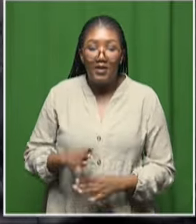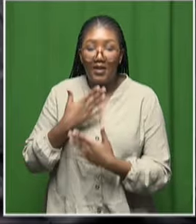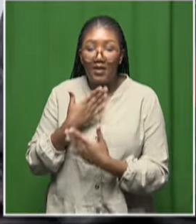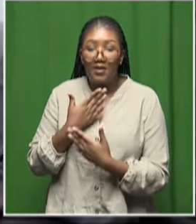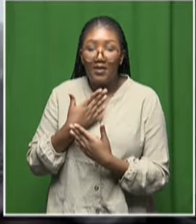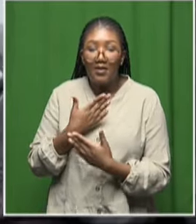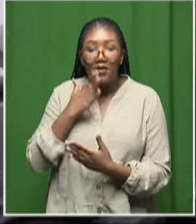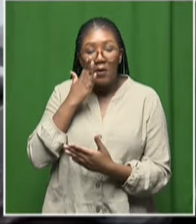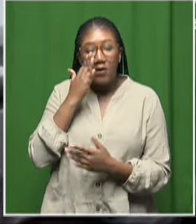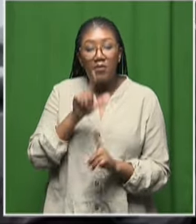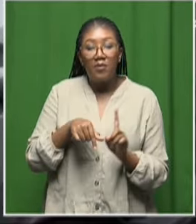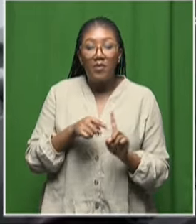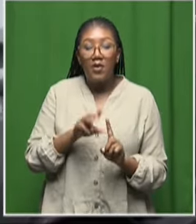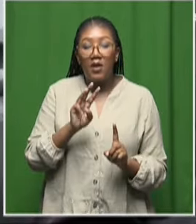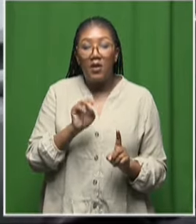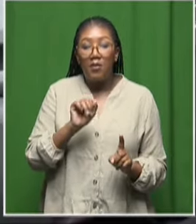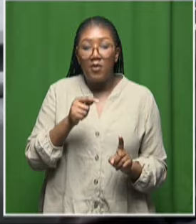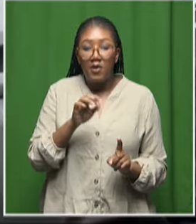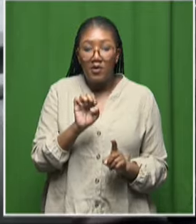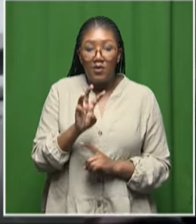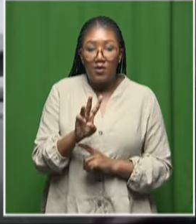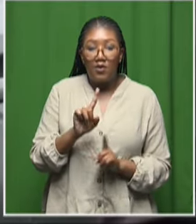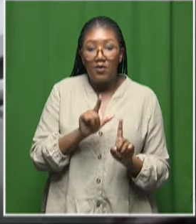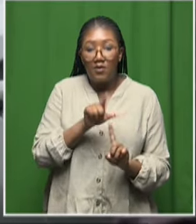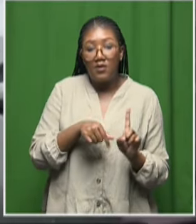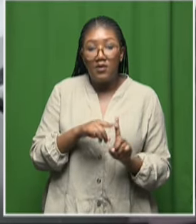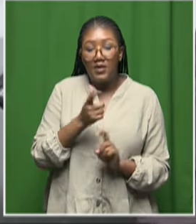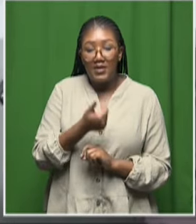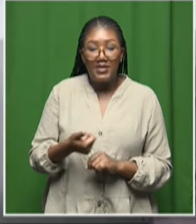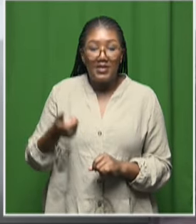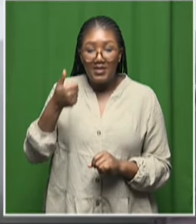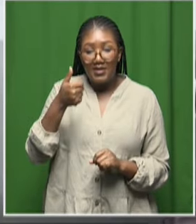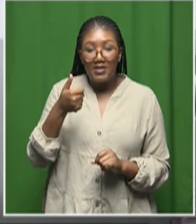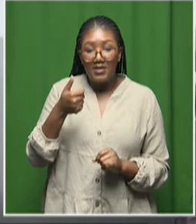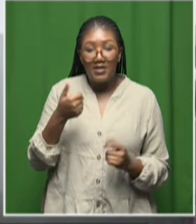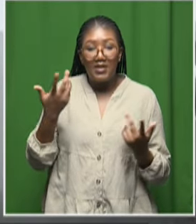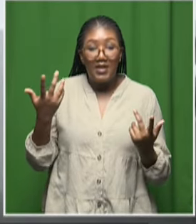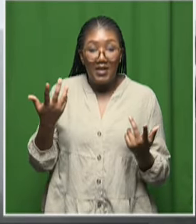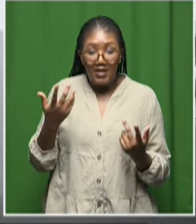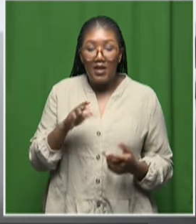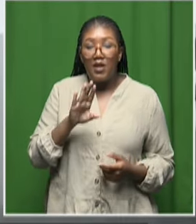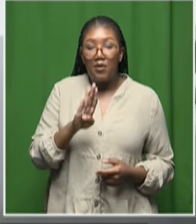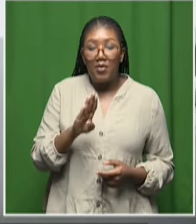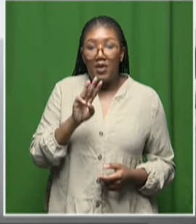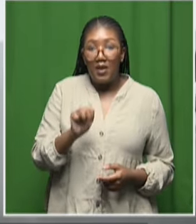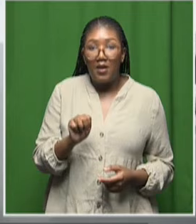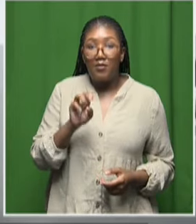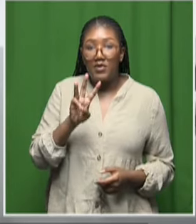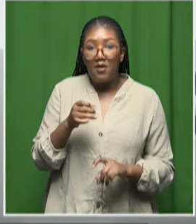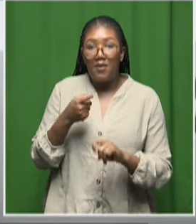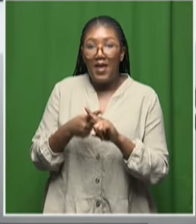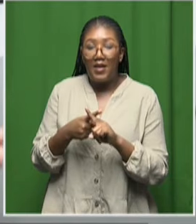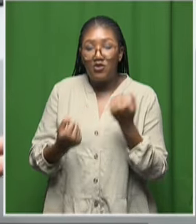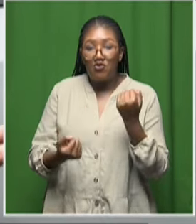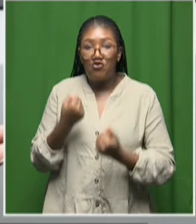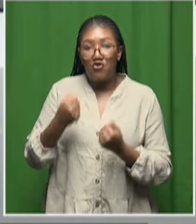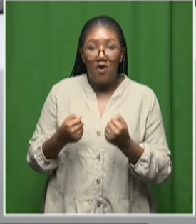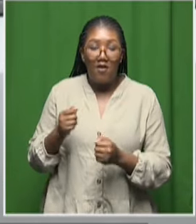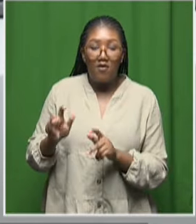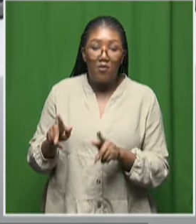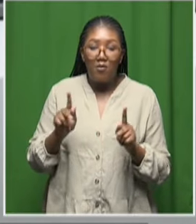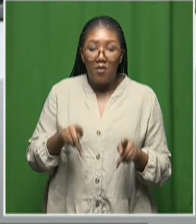that is Matthew Pierce. He is a BMW senior instructor out here at BMW X Drive Park in Midrand. If